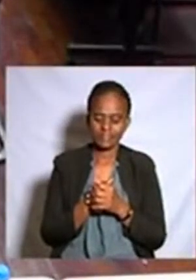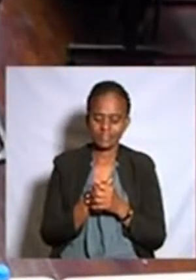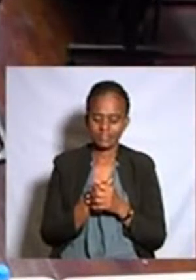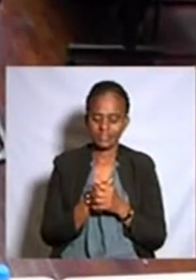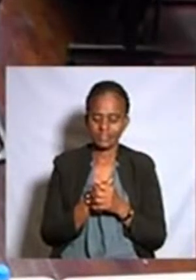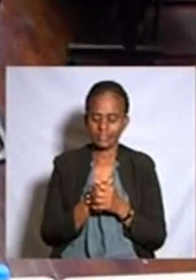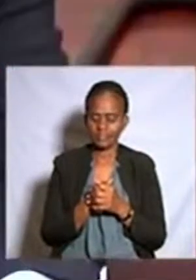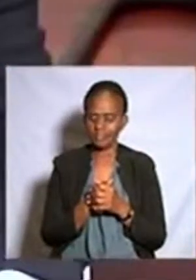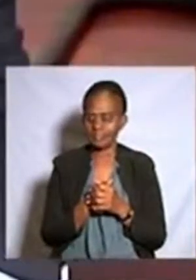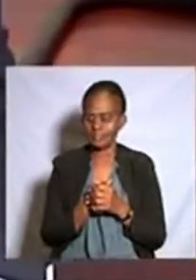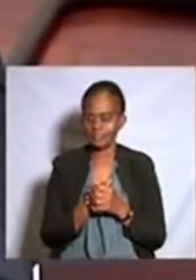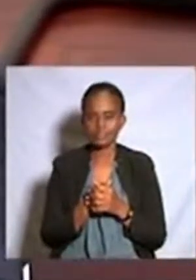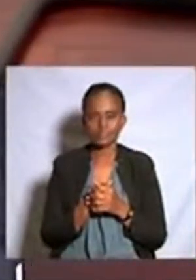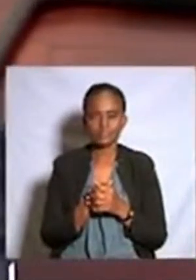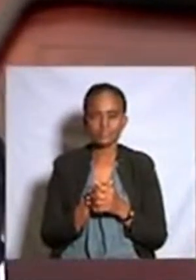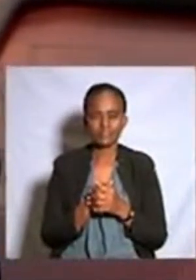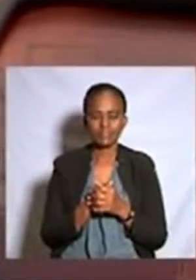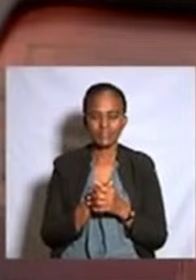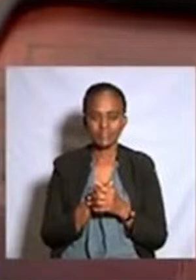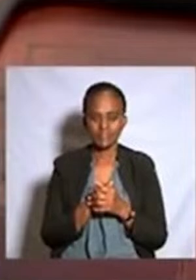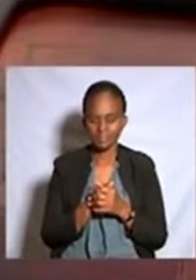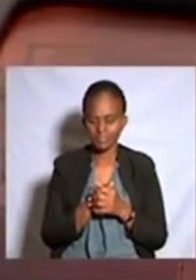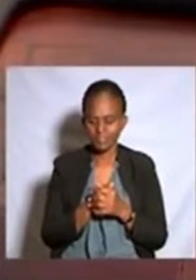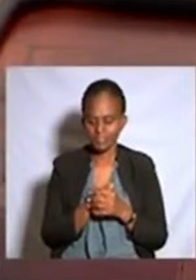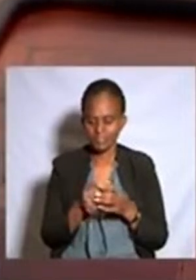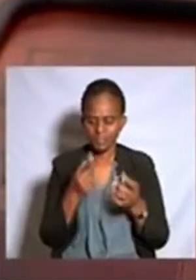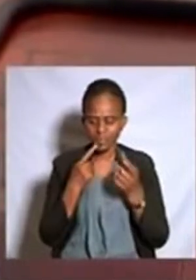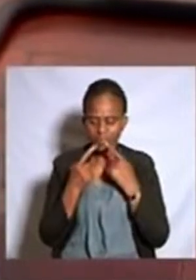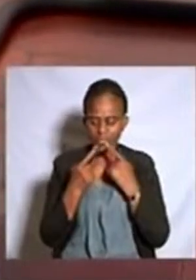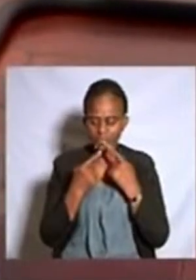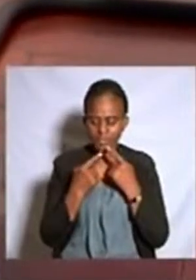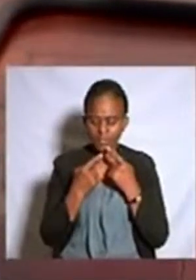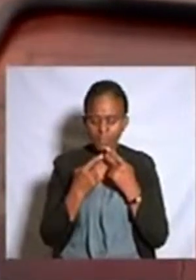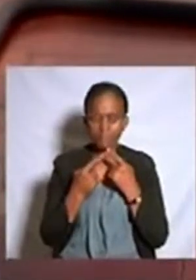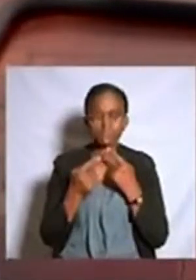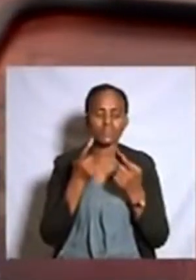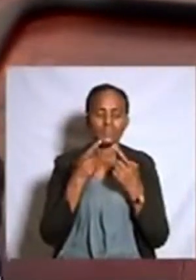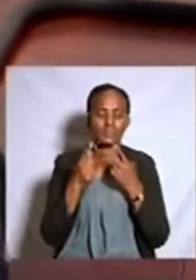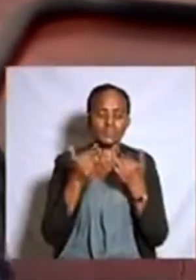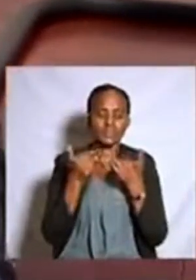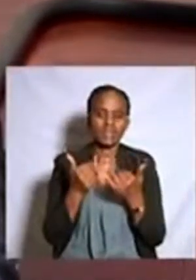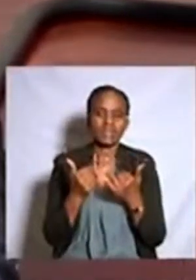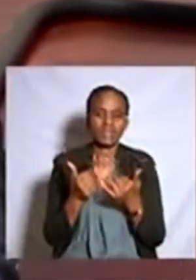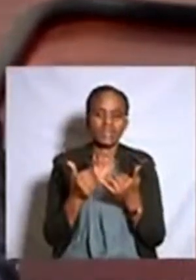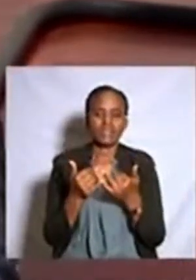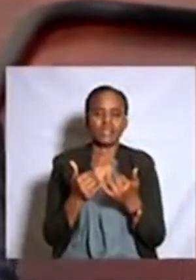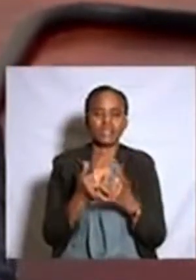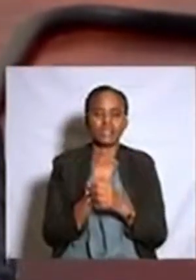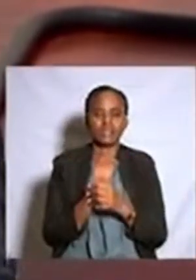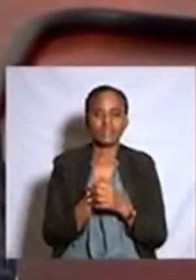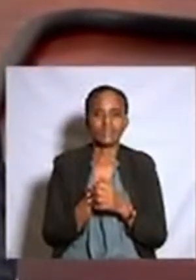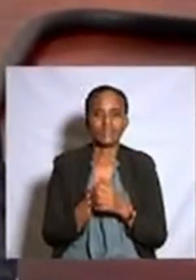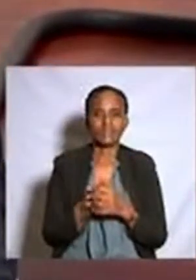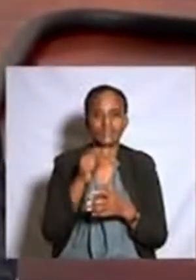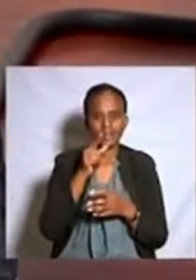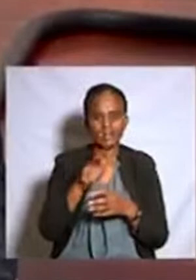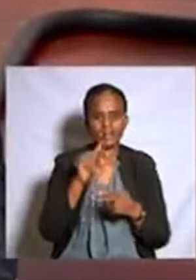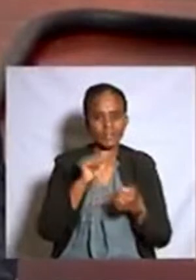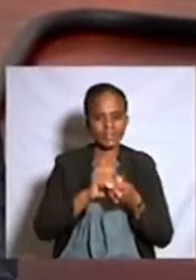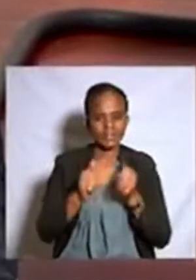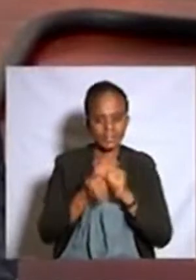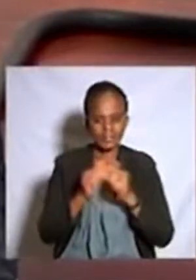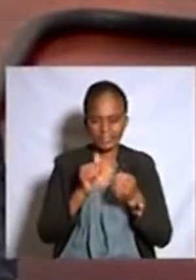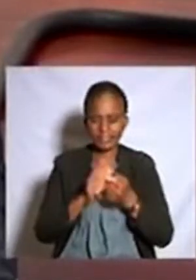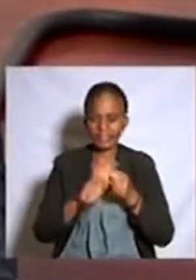they are talking about the backlog, and they are giving an assurance that now this problem is